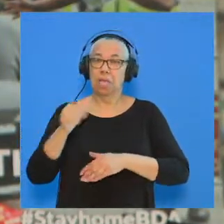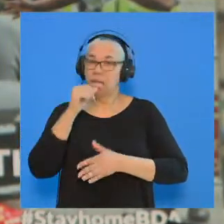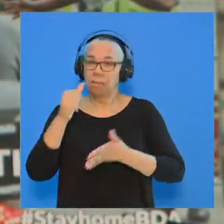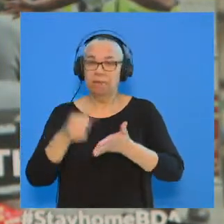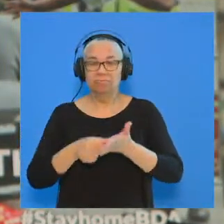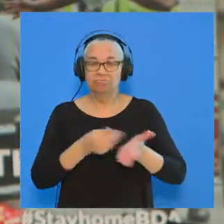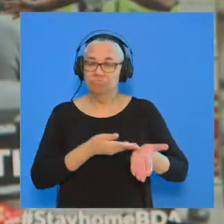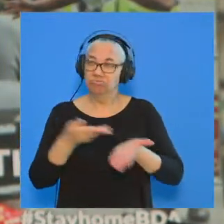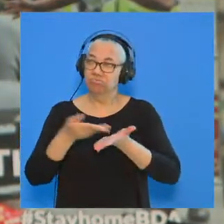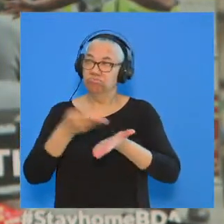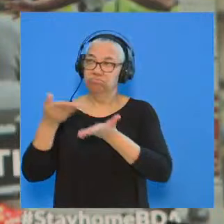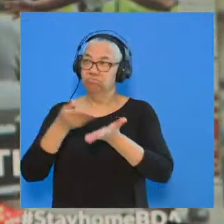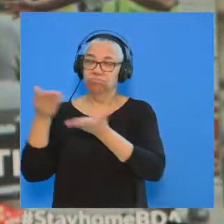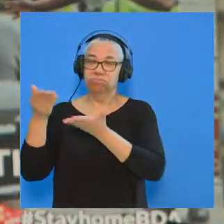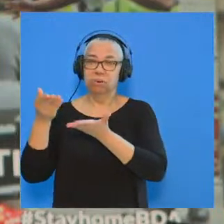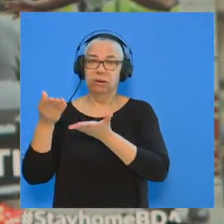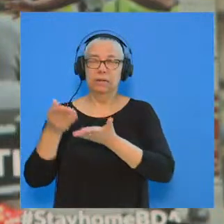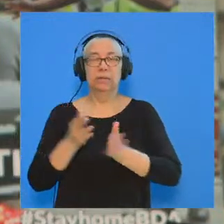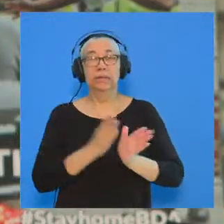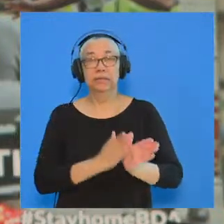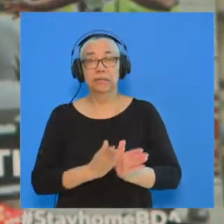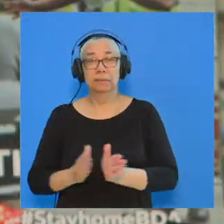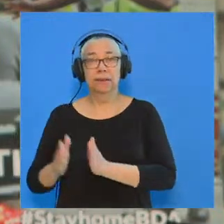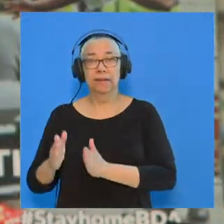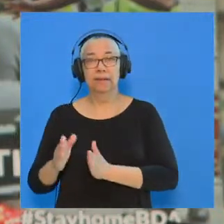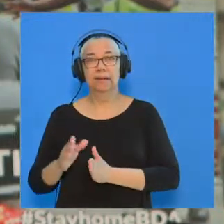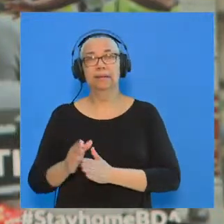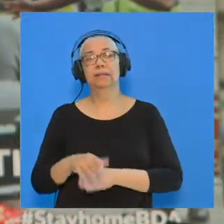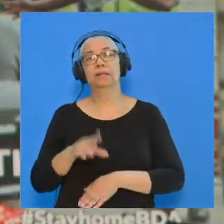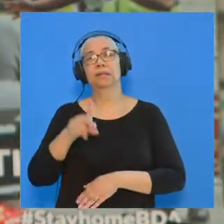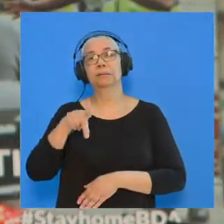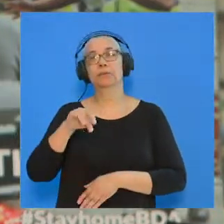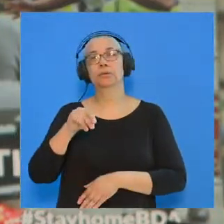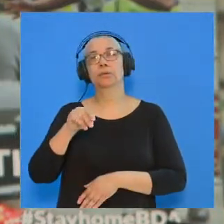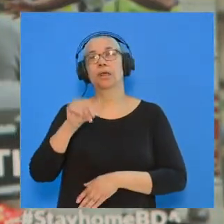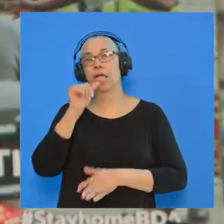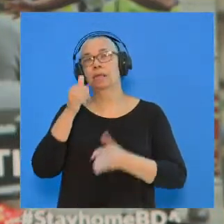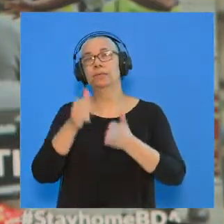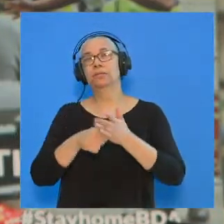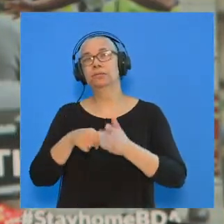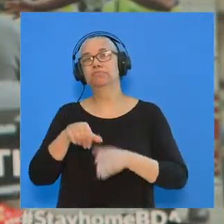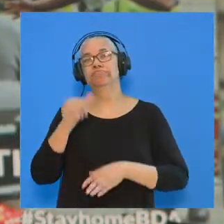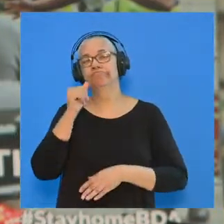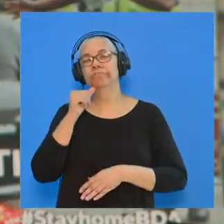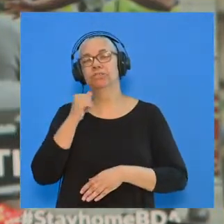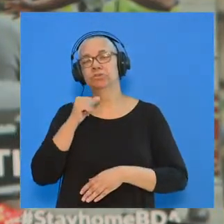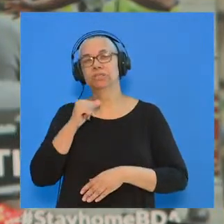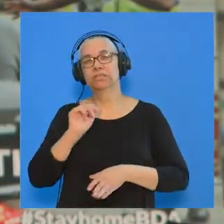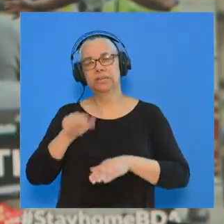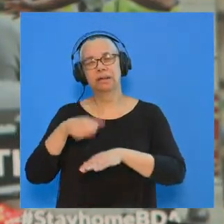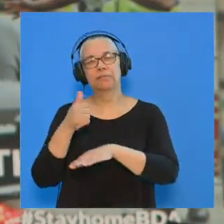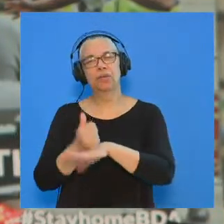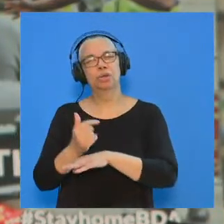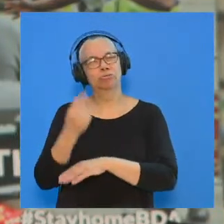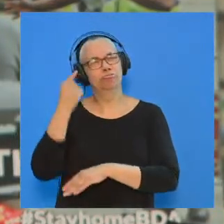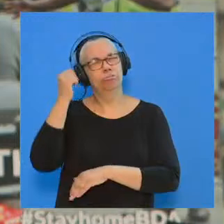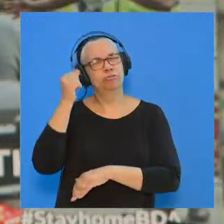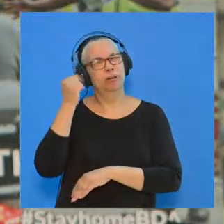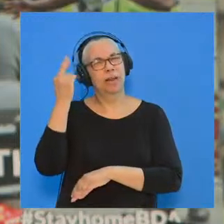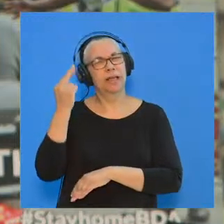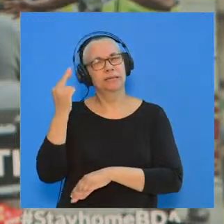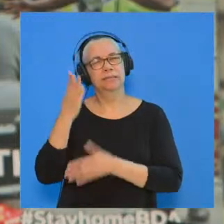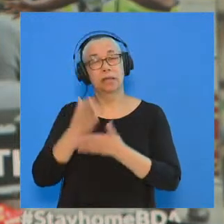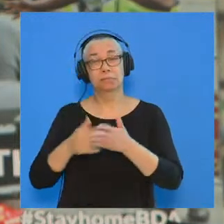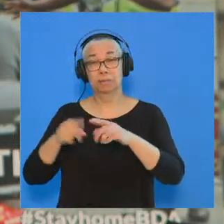And so these are contingency plans that the postmistress has put in place, and we understand and we accept that there are a number of people that rely on the mail for business and for